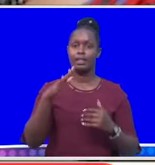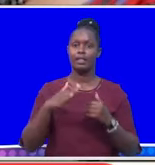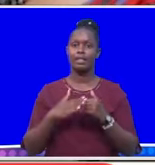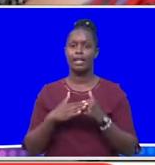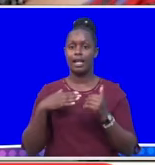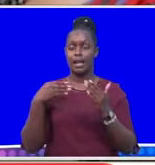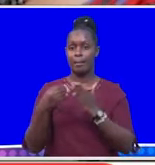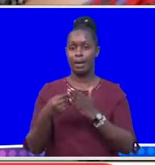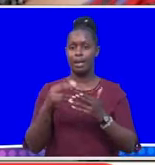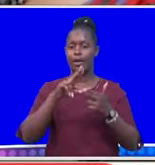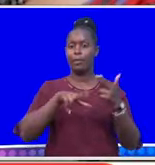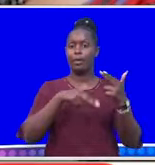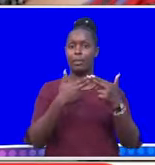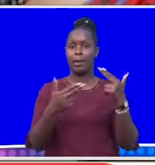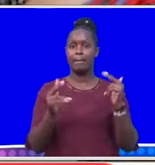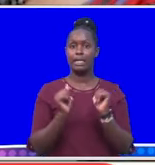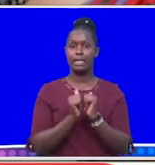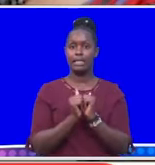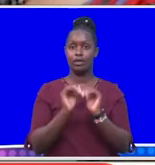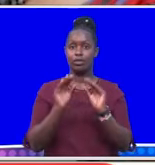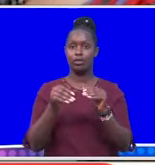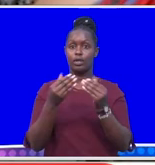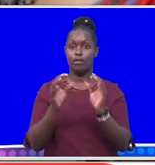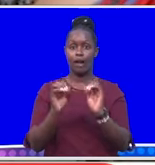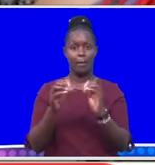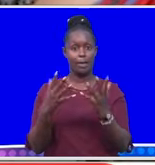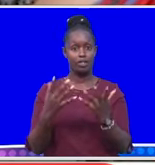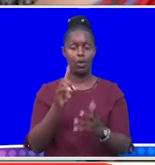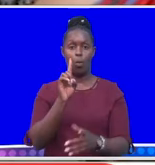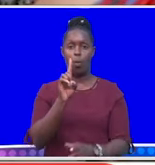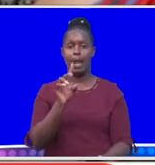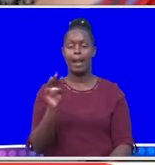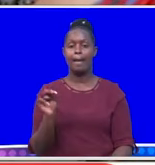shillings multiplied by 10 to give